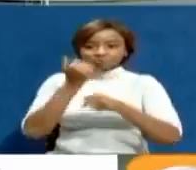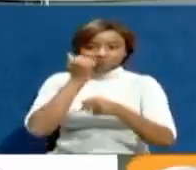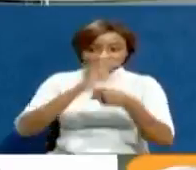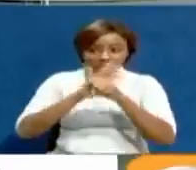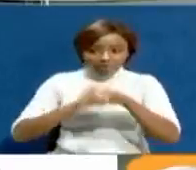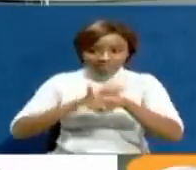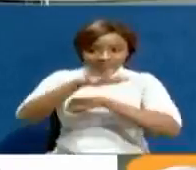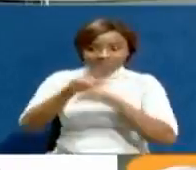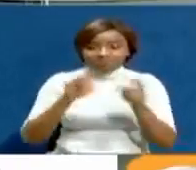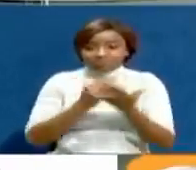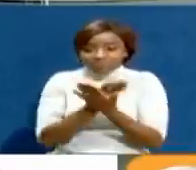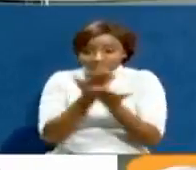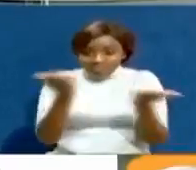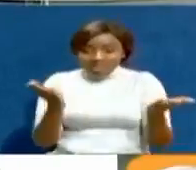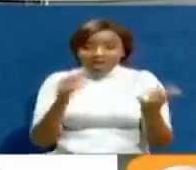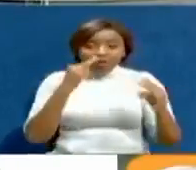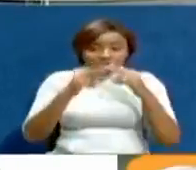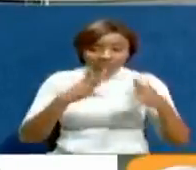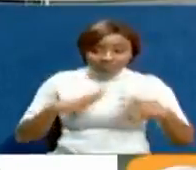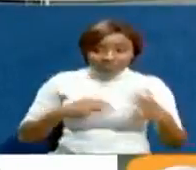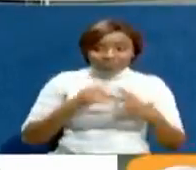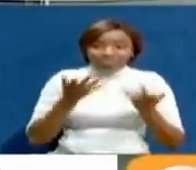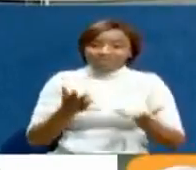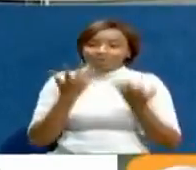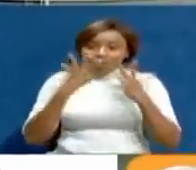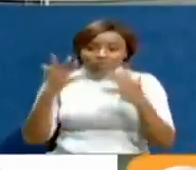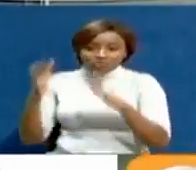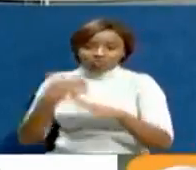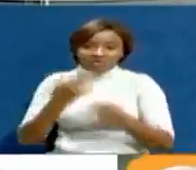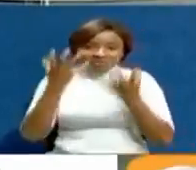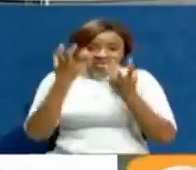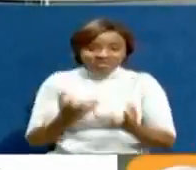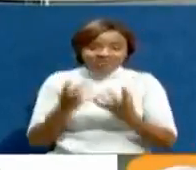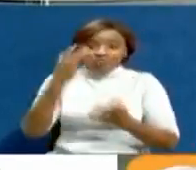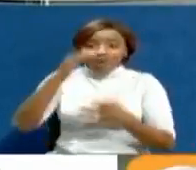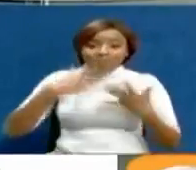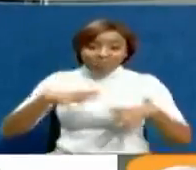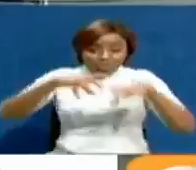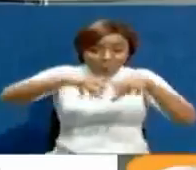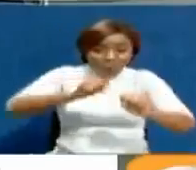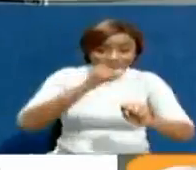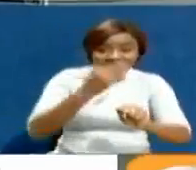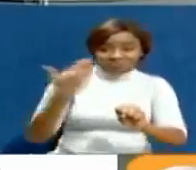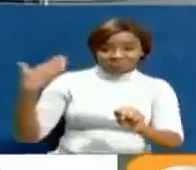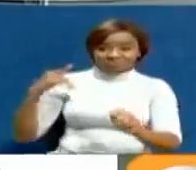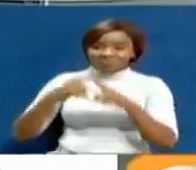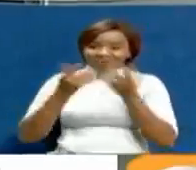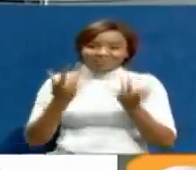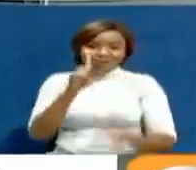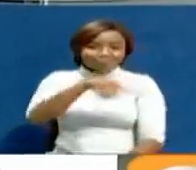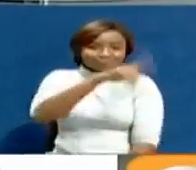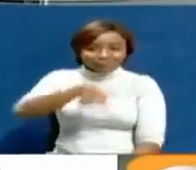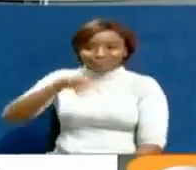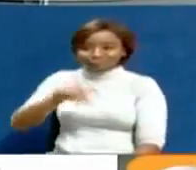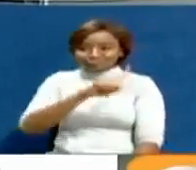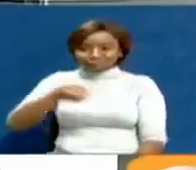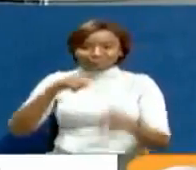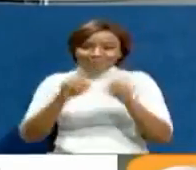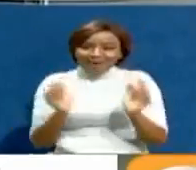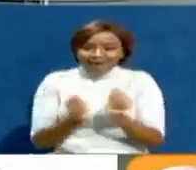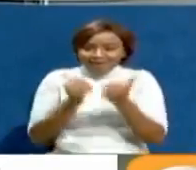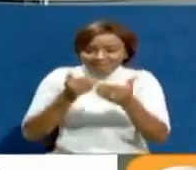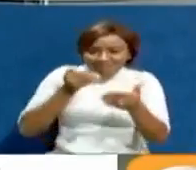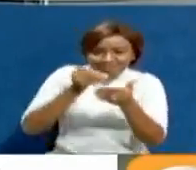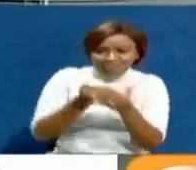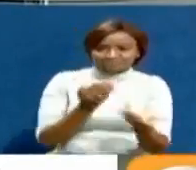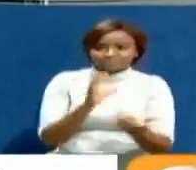coronavirus. Hoteliers are now counting losses as reservations cancellations rise, taking a toll on their businesses just days before the